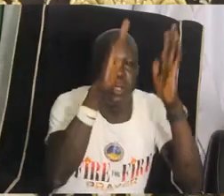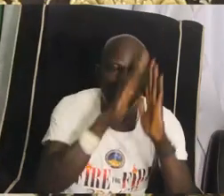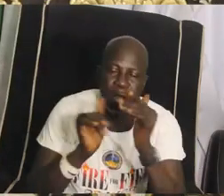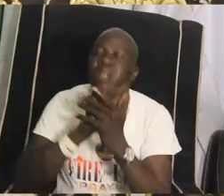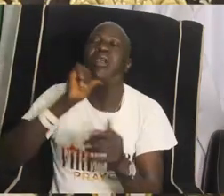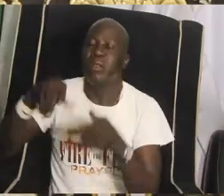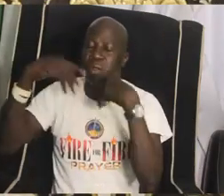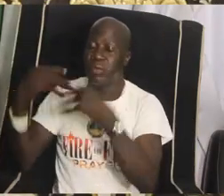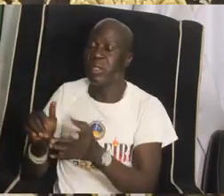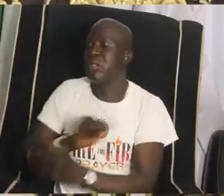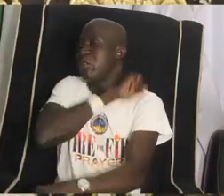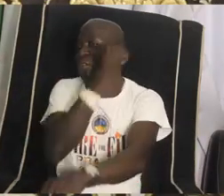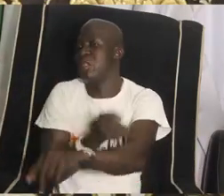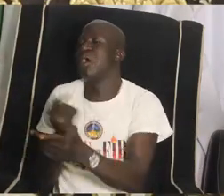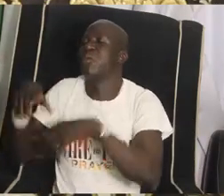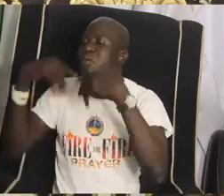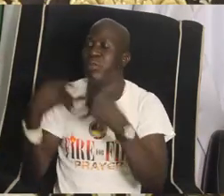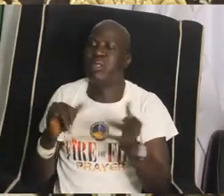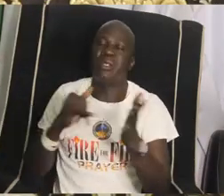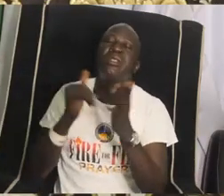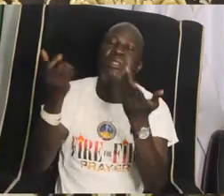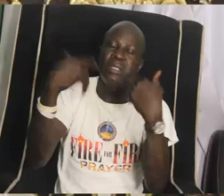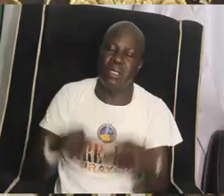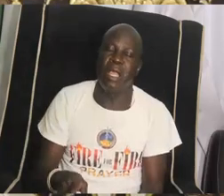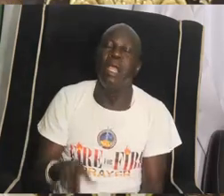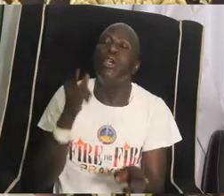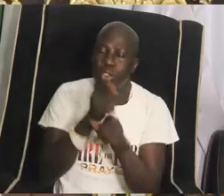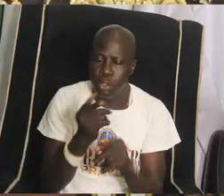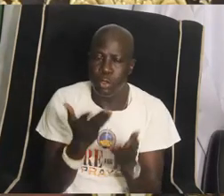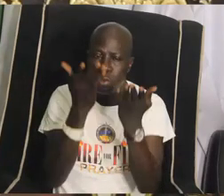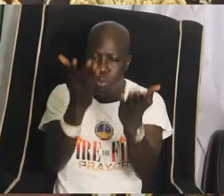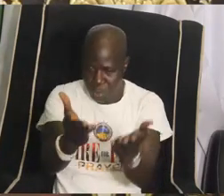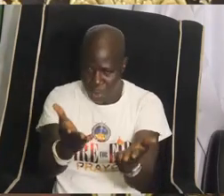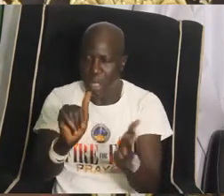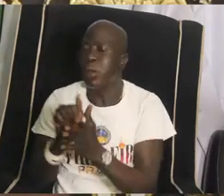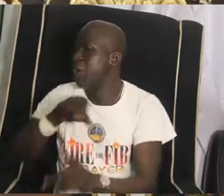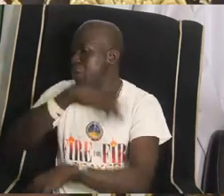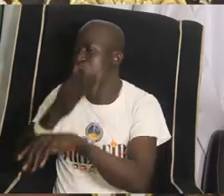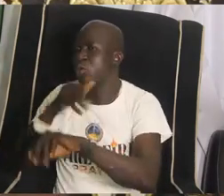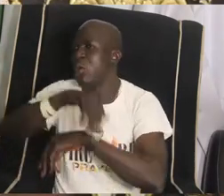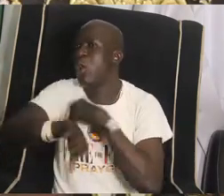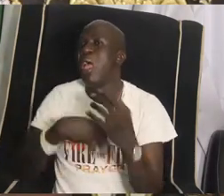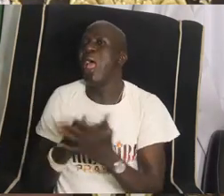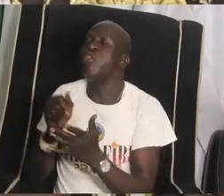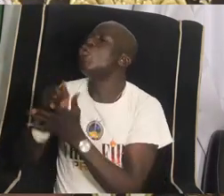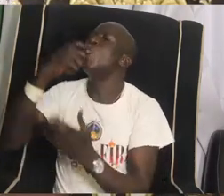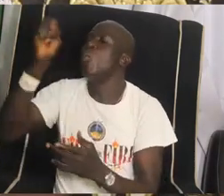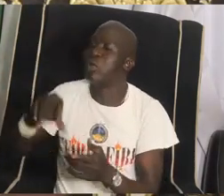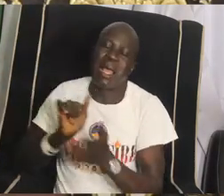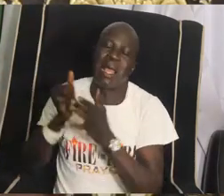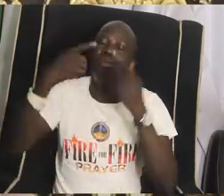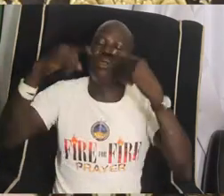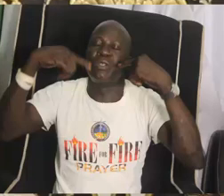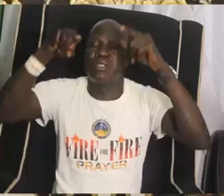but is abandoned. You are trying to complete it this year. You just spread your hands if authority has been released. Oh, God, yeah, say you